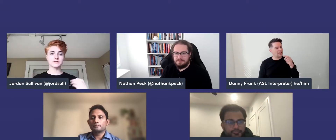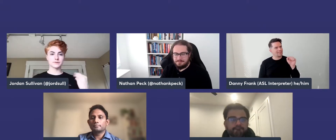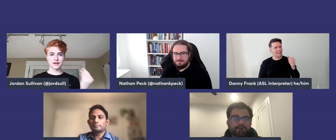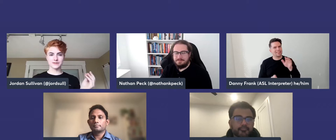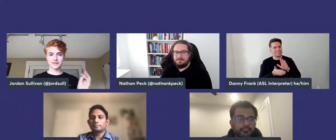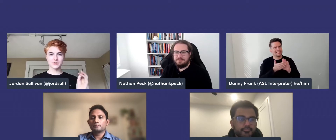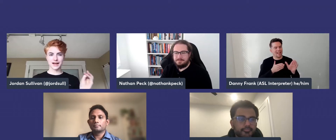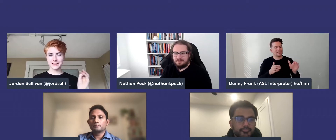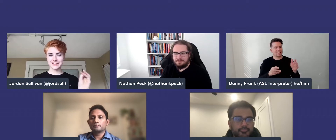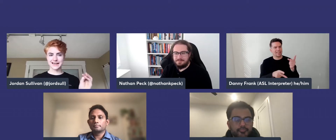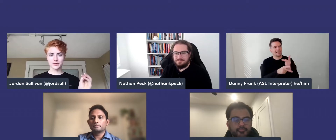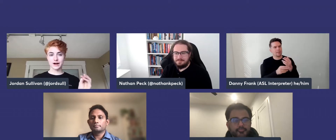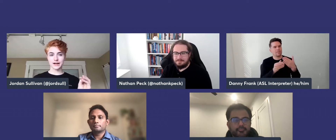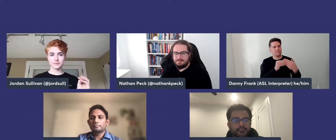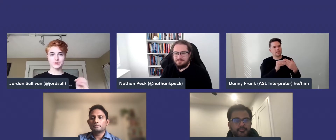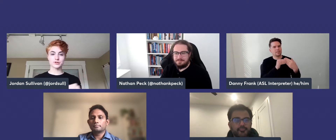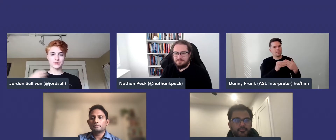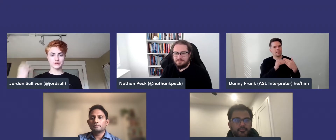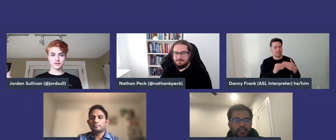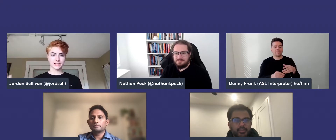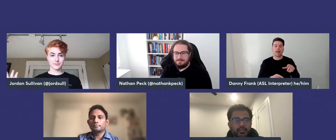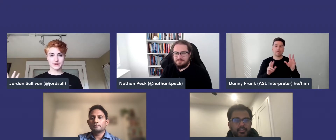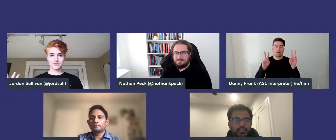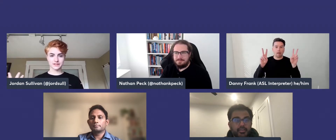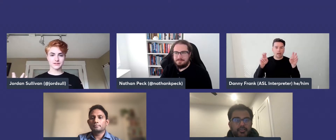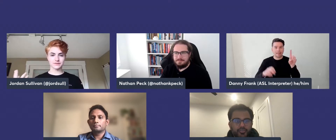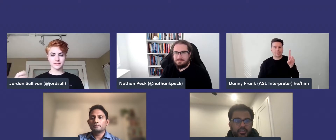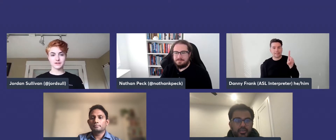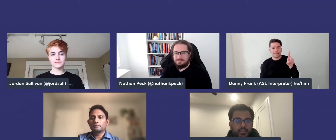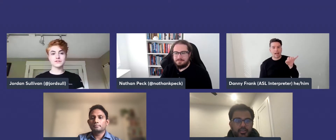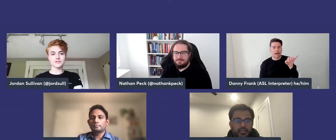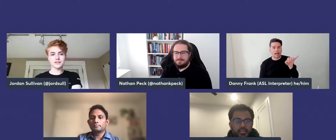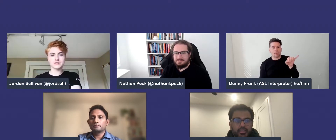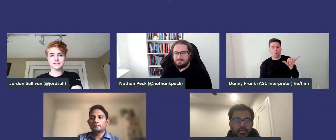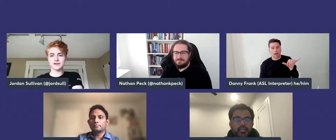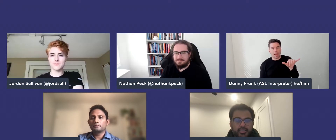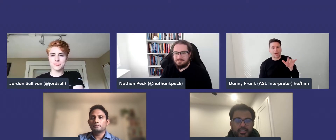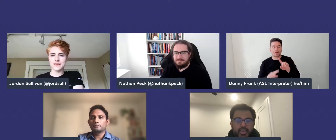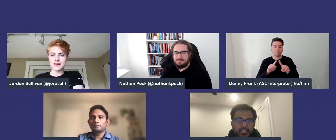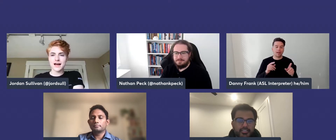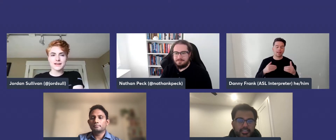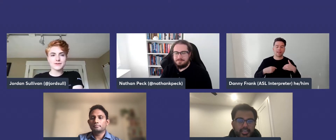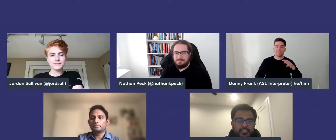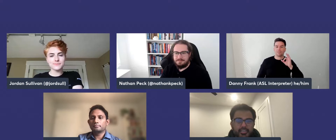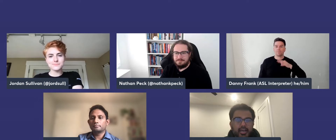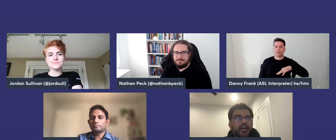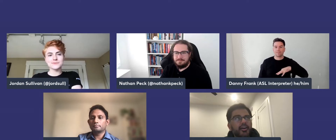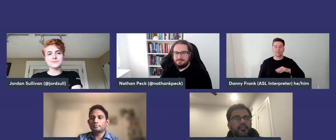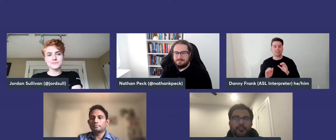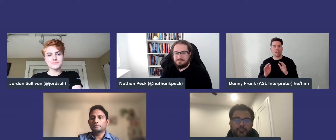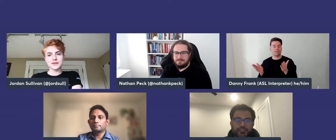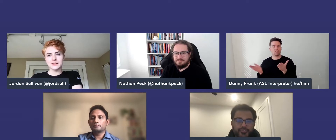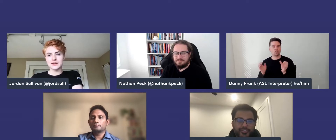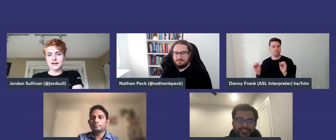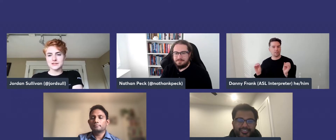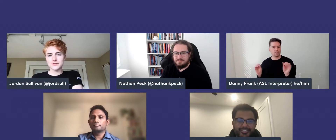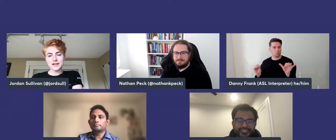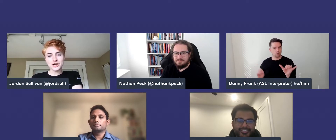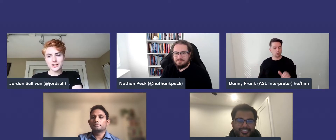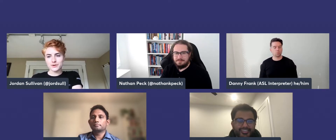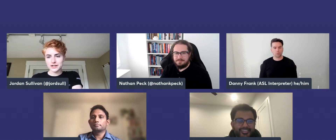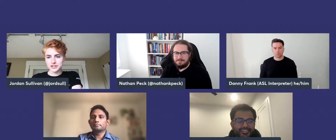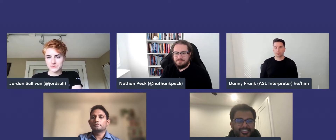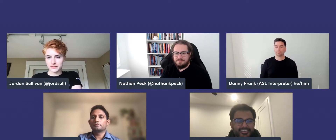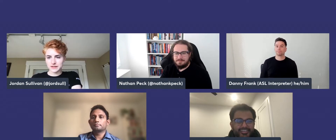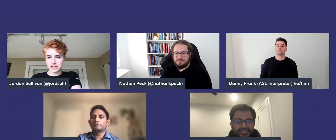of, kind of the DIY approach, but also getting the benefits of serverless. Yes, yeah, true. Yeah, so we've